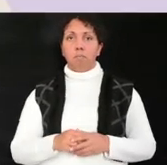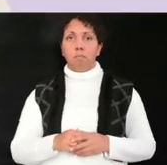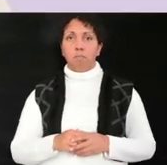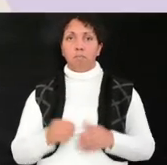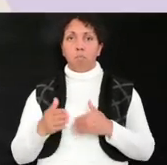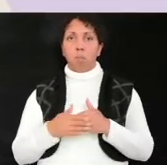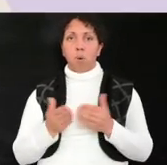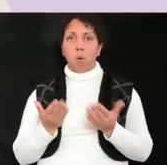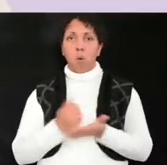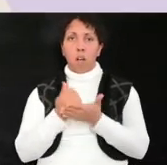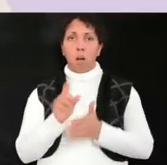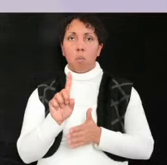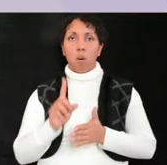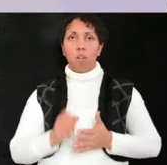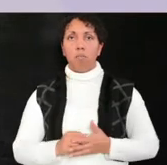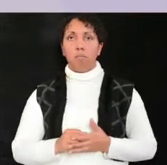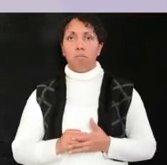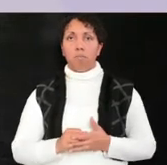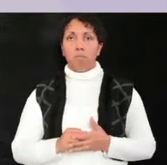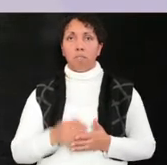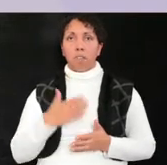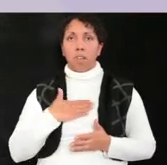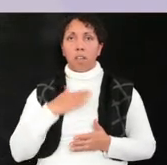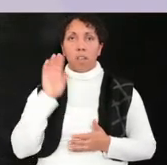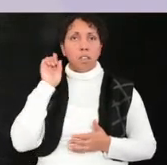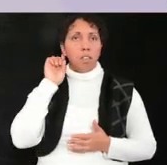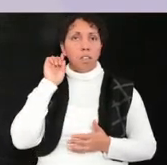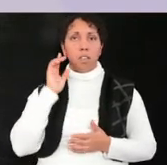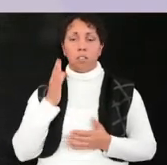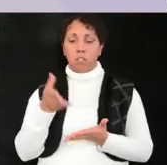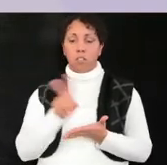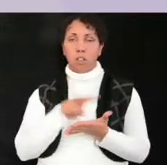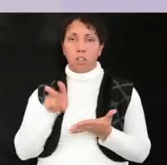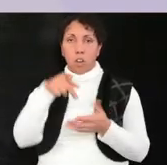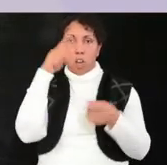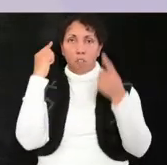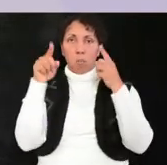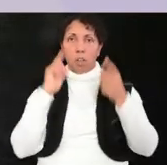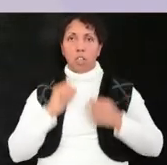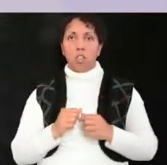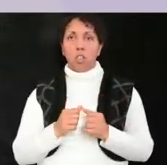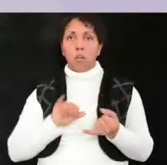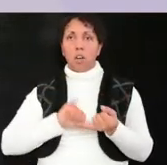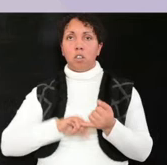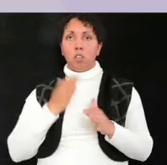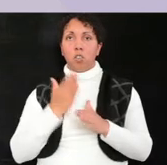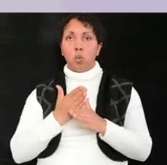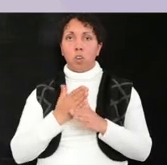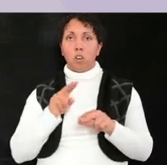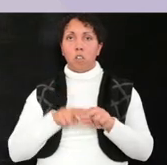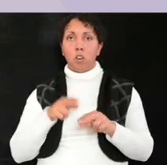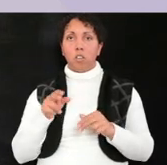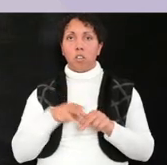anything else that you do? I like to hear about some of the good things that happen. So if you have something good to say about your foster